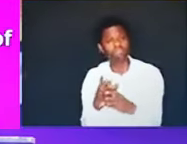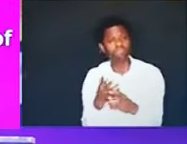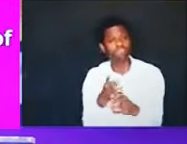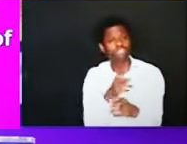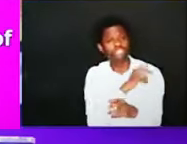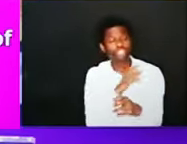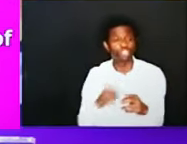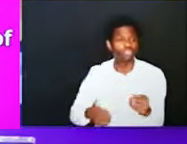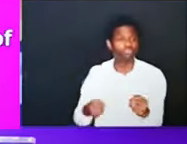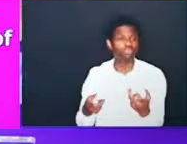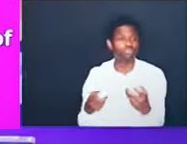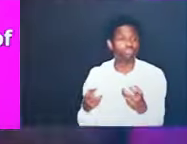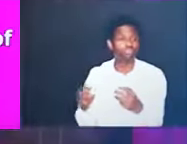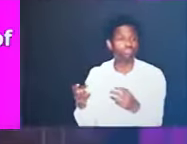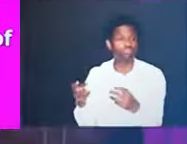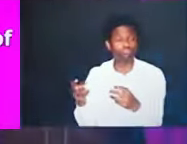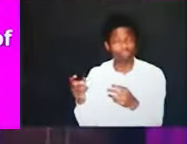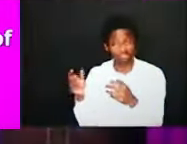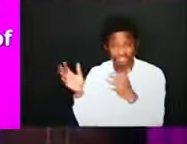disobedient that